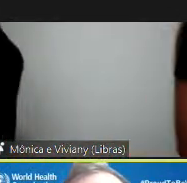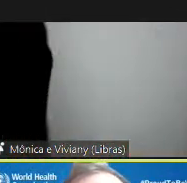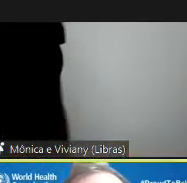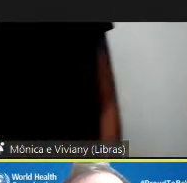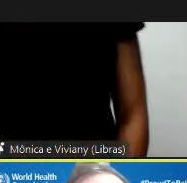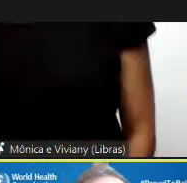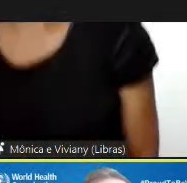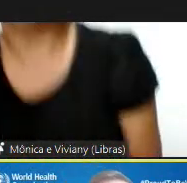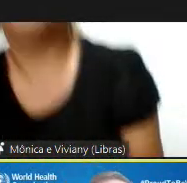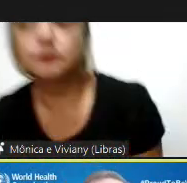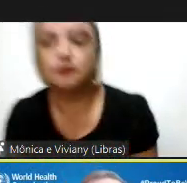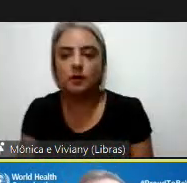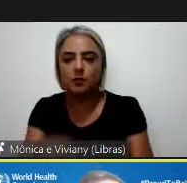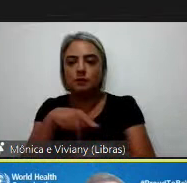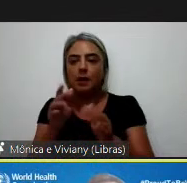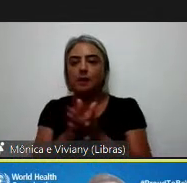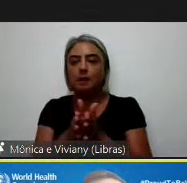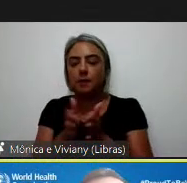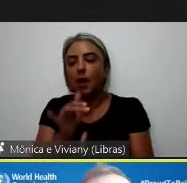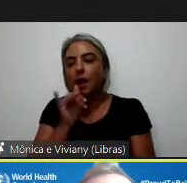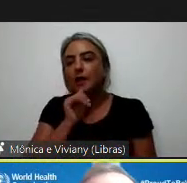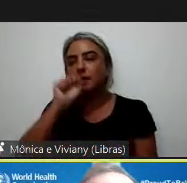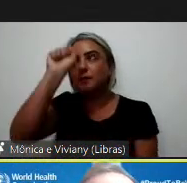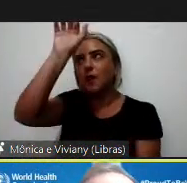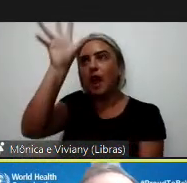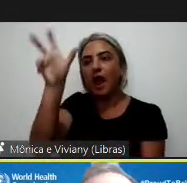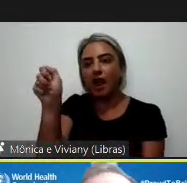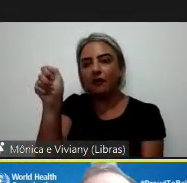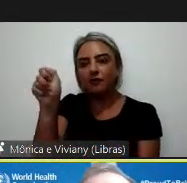Very few nutrition professionals